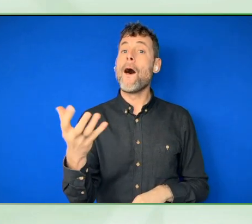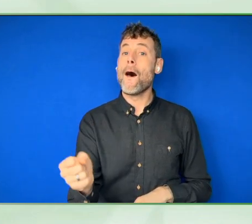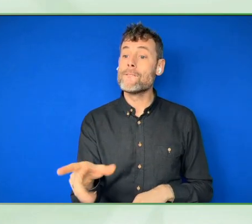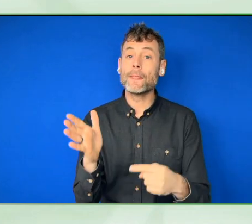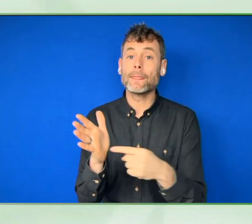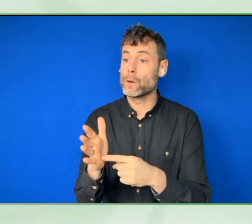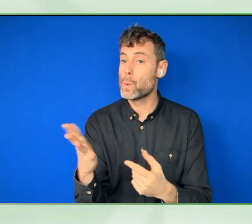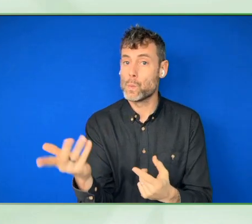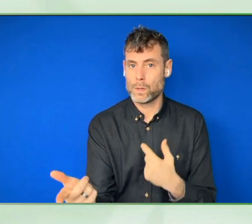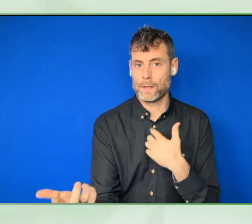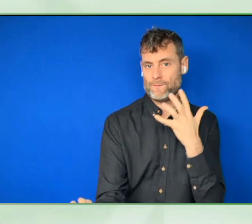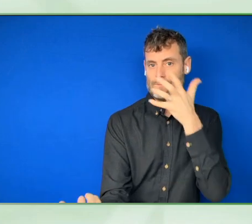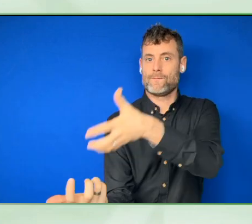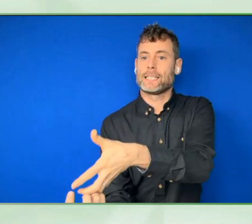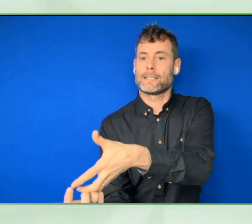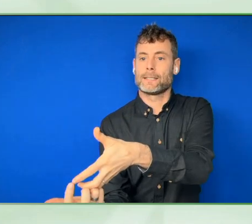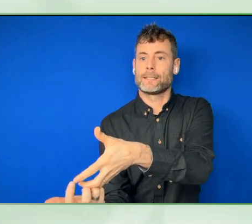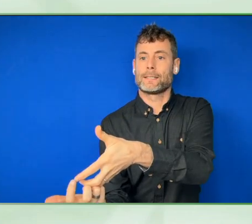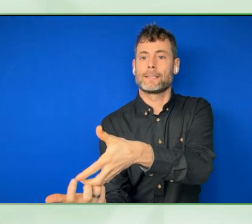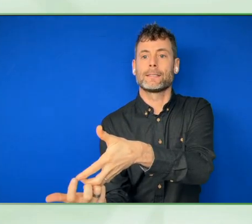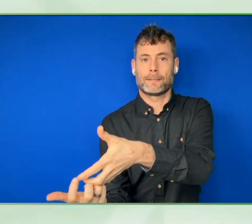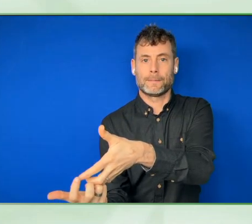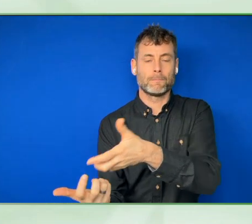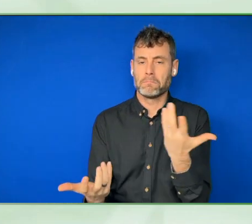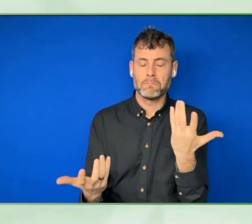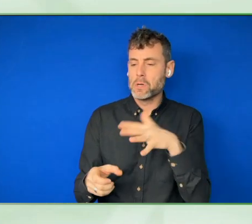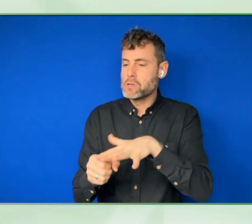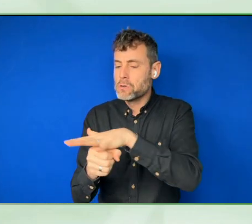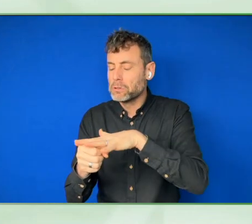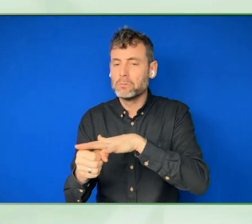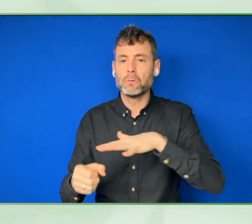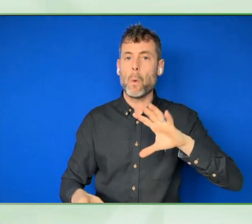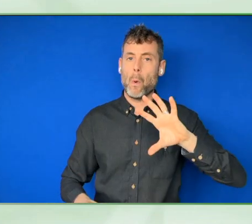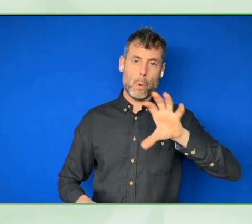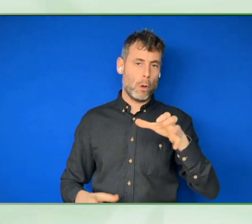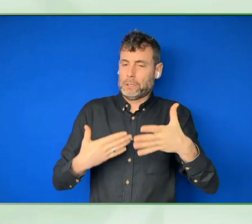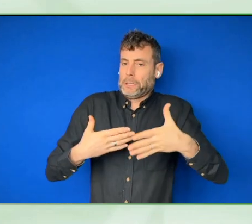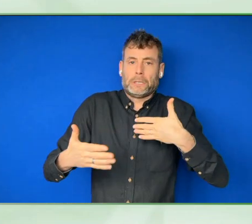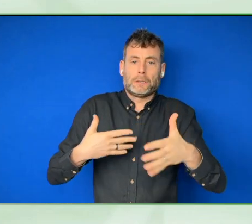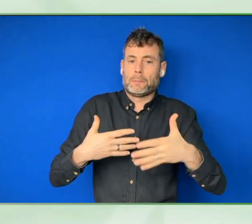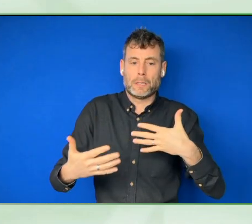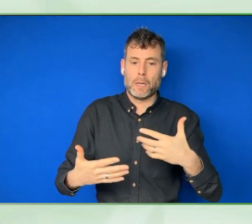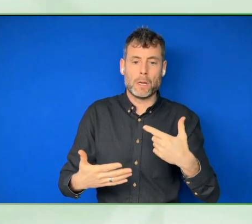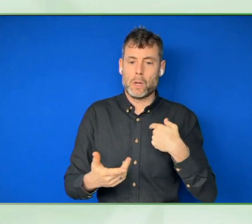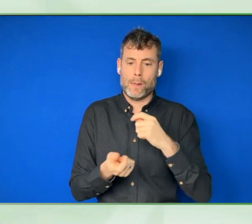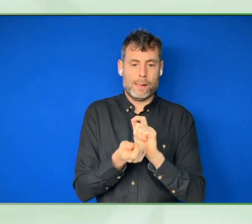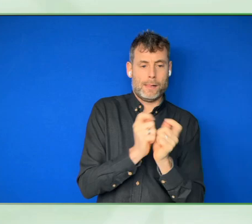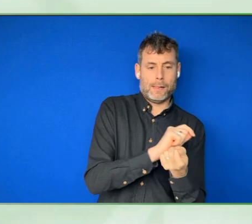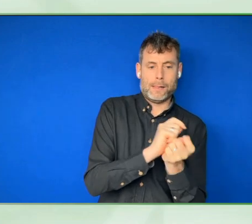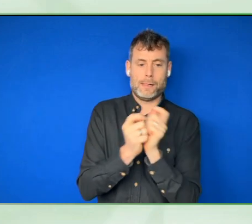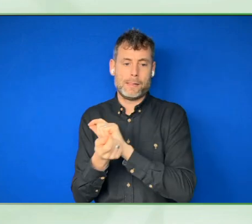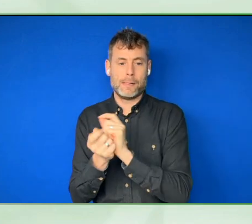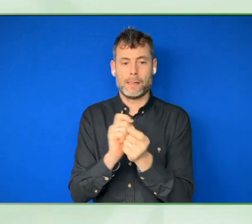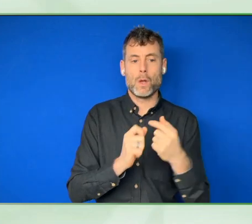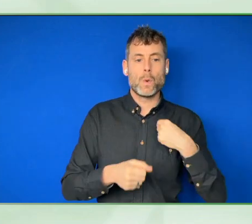Doesn't matter the region or the country. We work with AnyDesk, with TeamViewer, with Bluetooth,